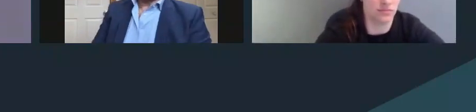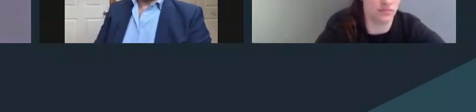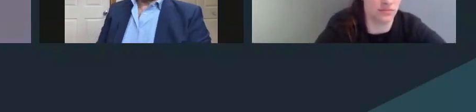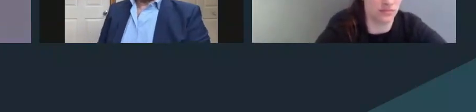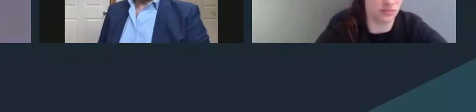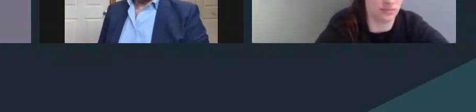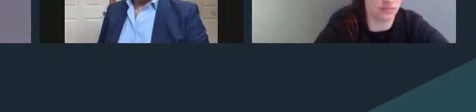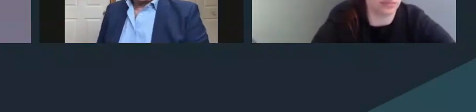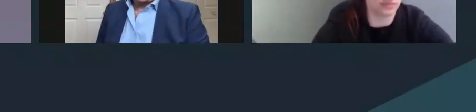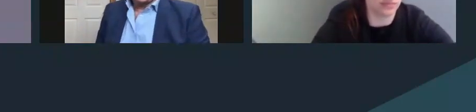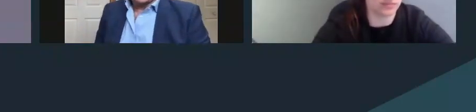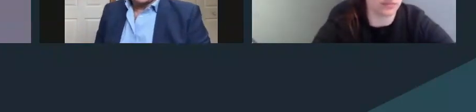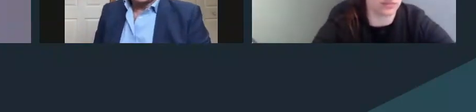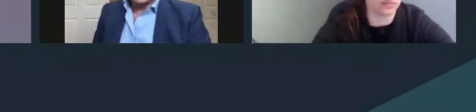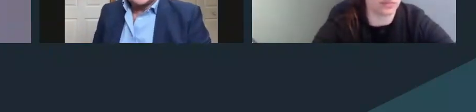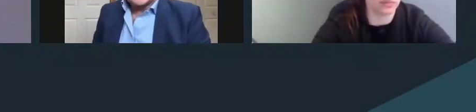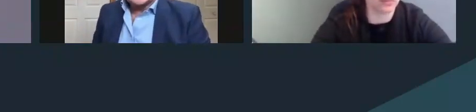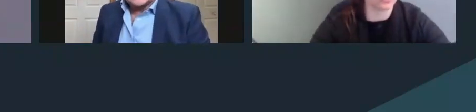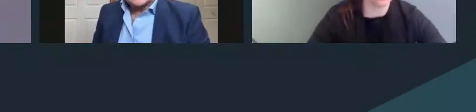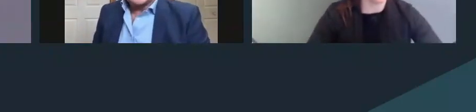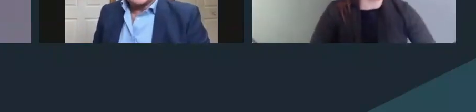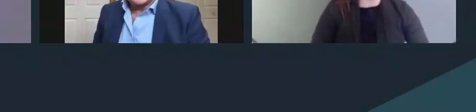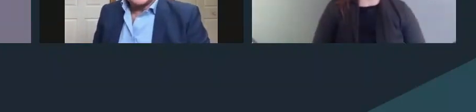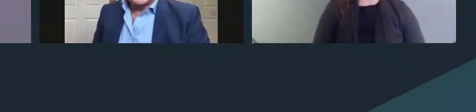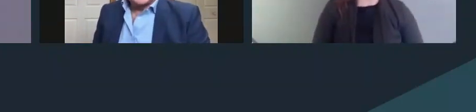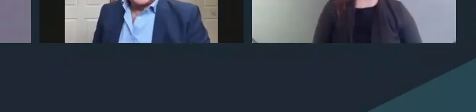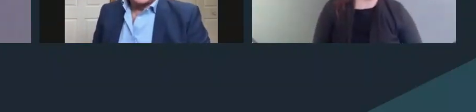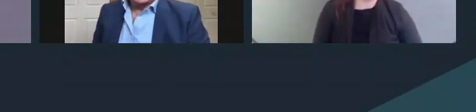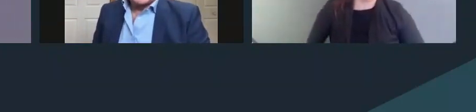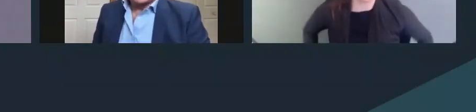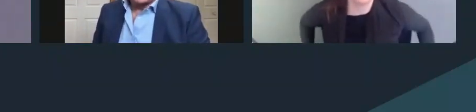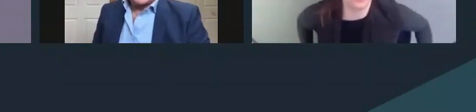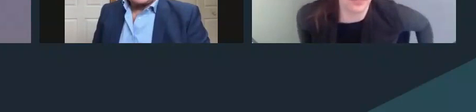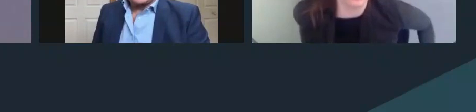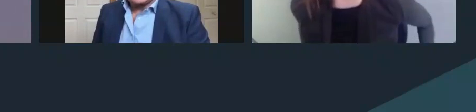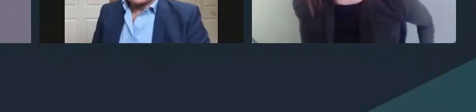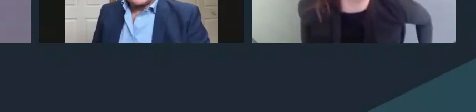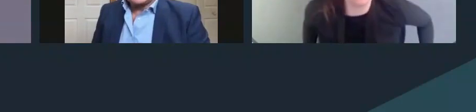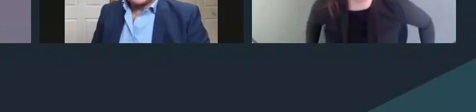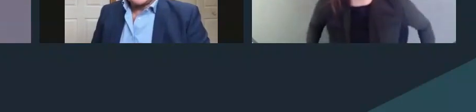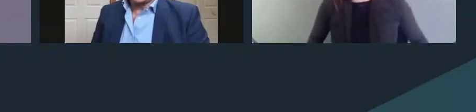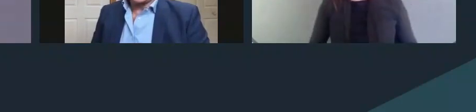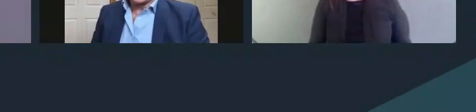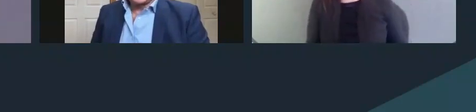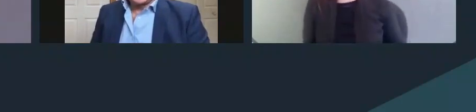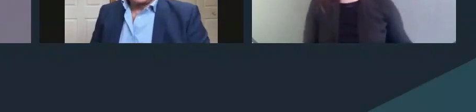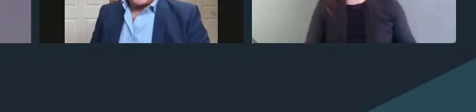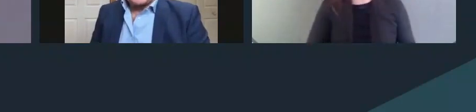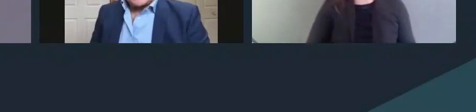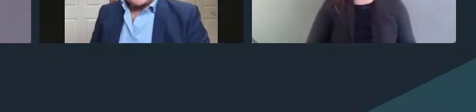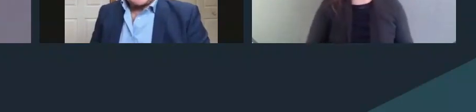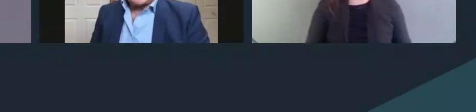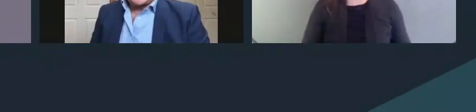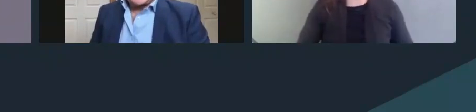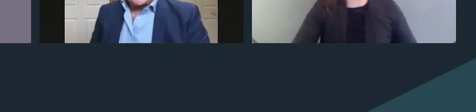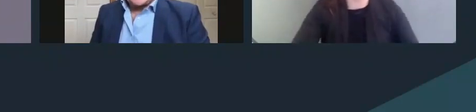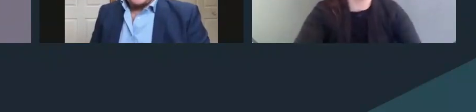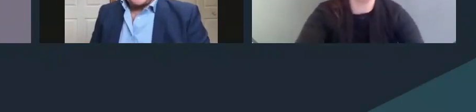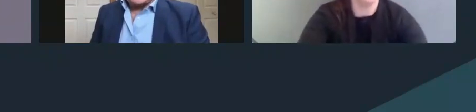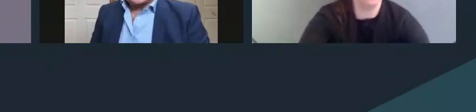the ones, the urban Inuit organizations in Ottawa and Toronto also offer language